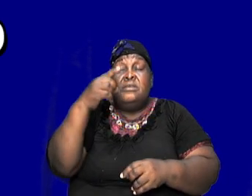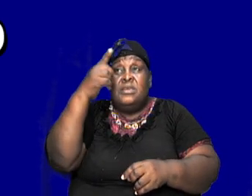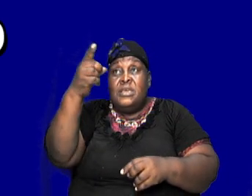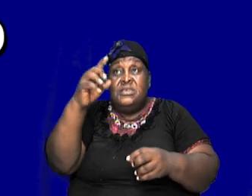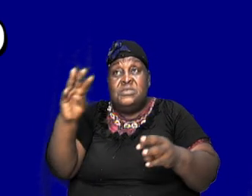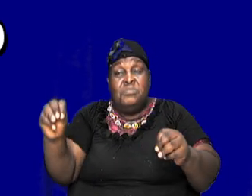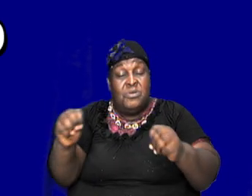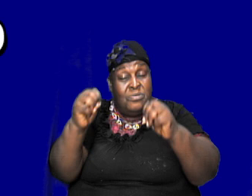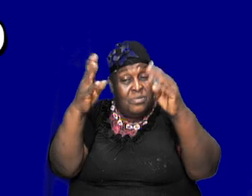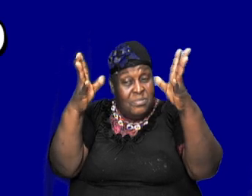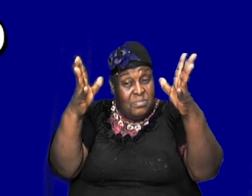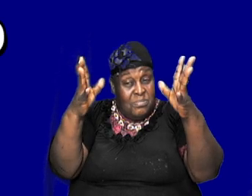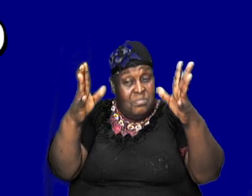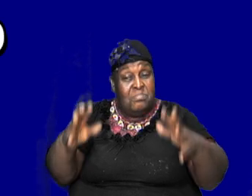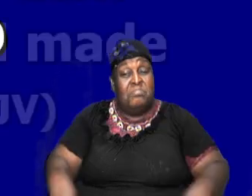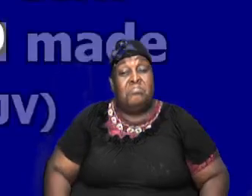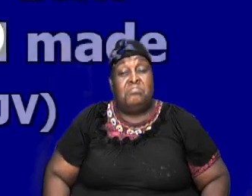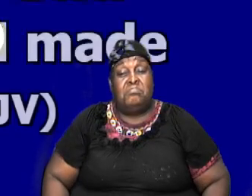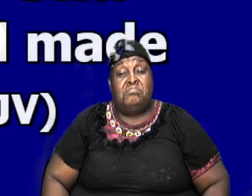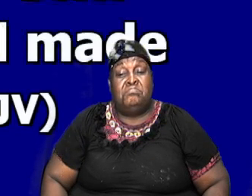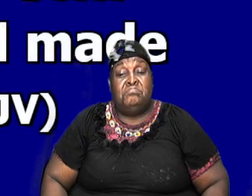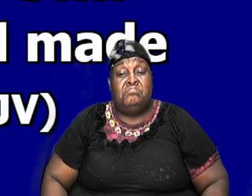12, I believe.